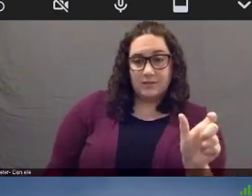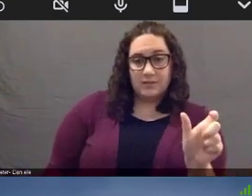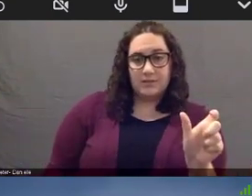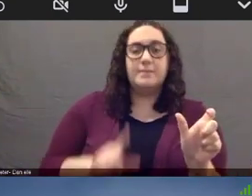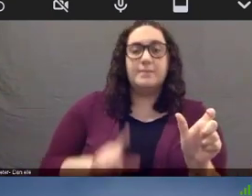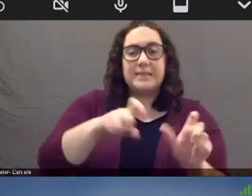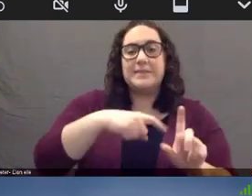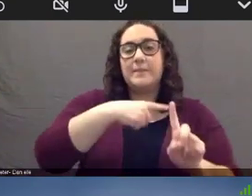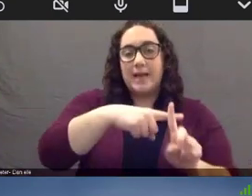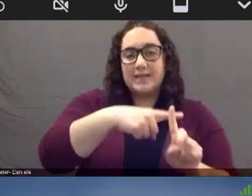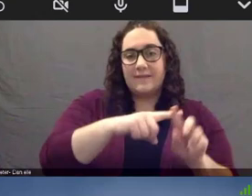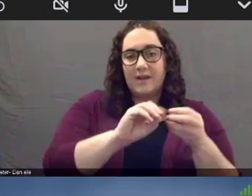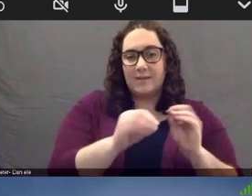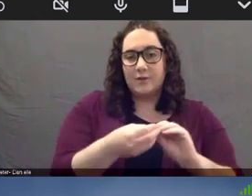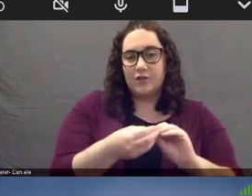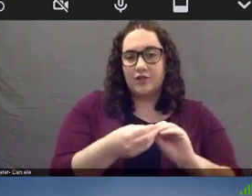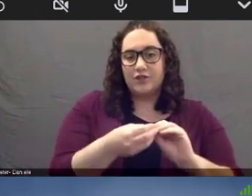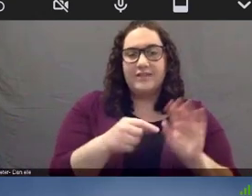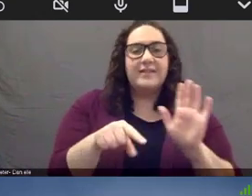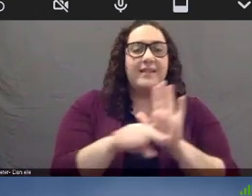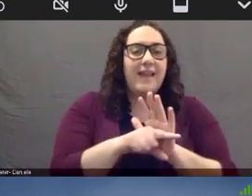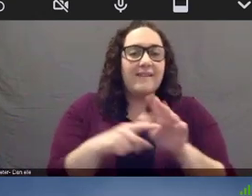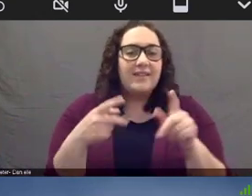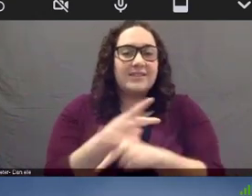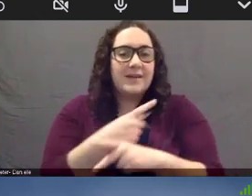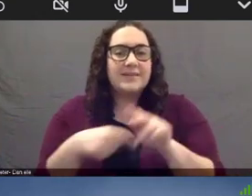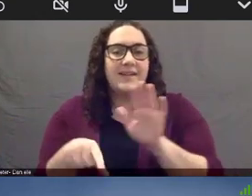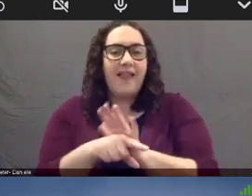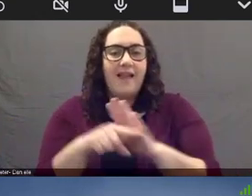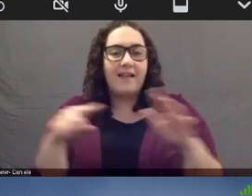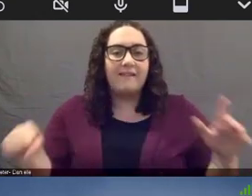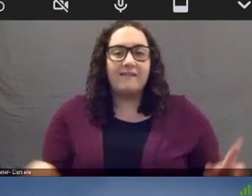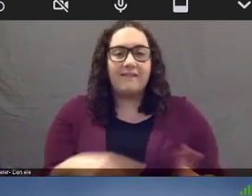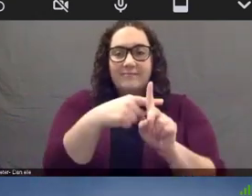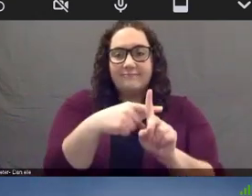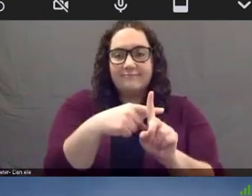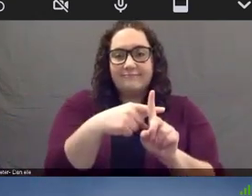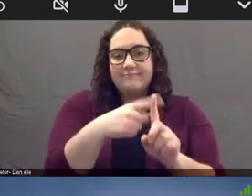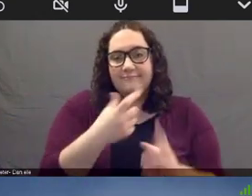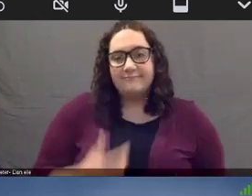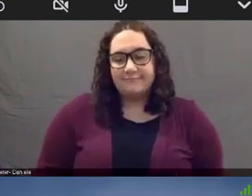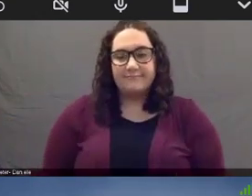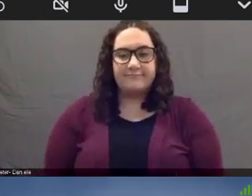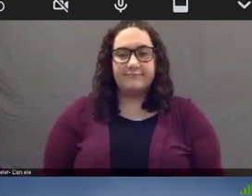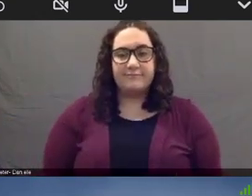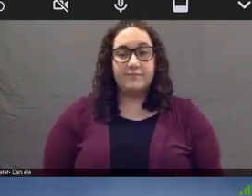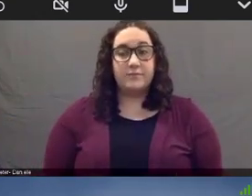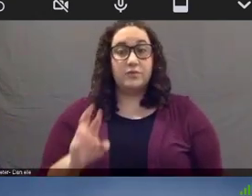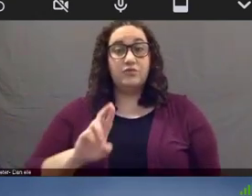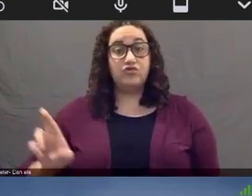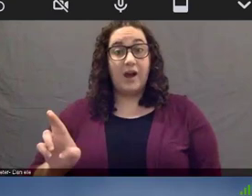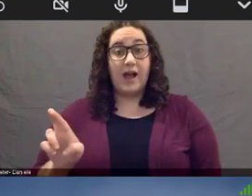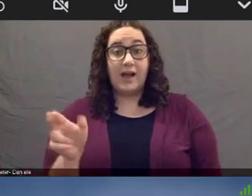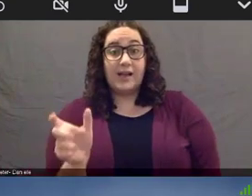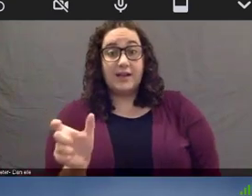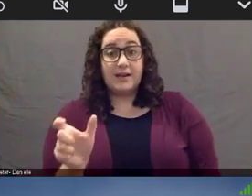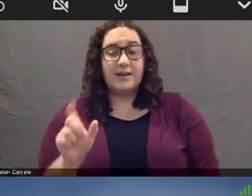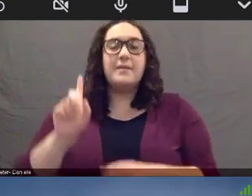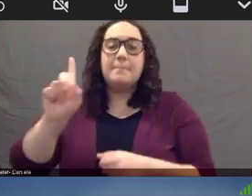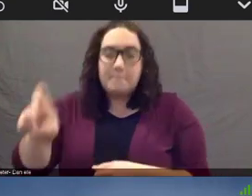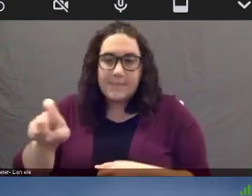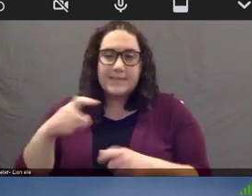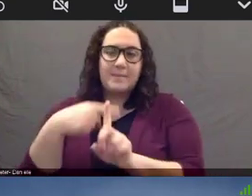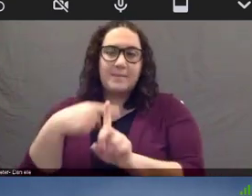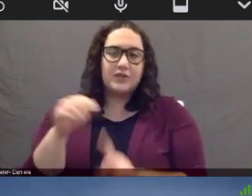negative. So that means the right-hand side of my equation should also be positive. So I should make sure that my